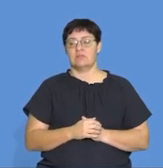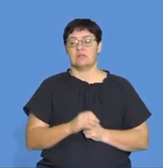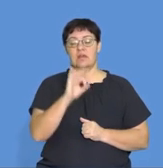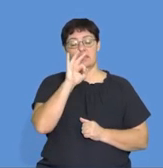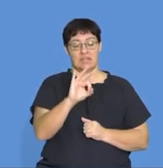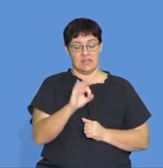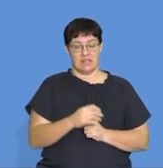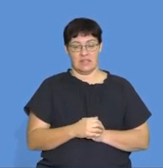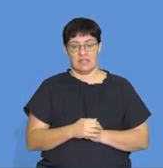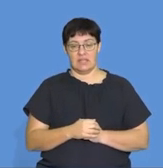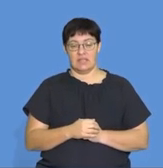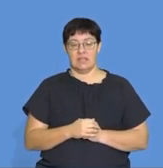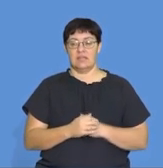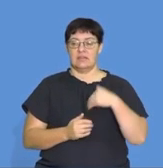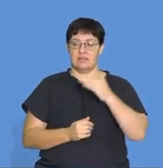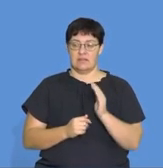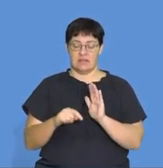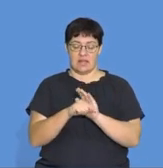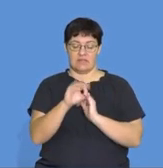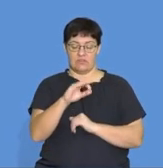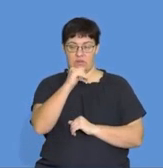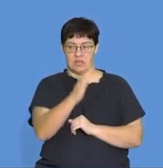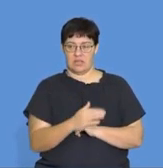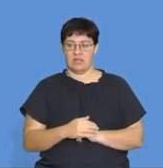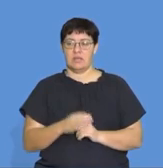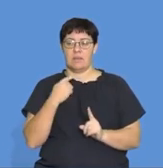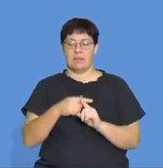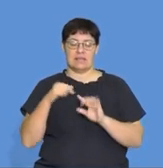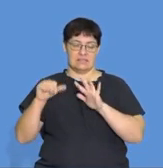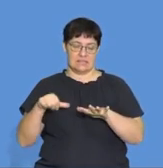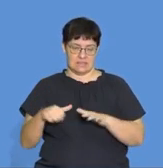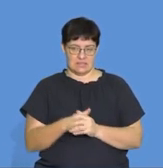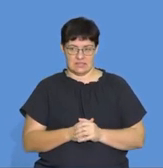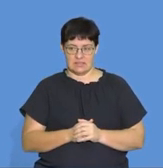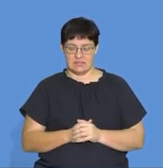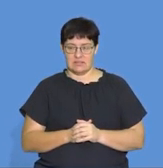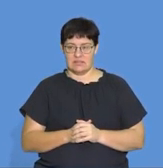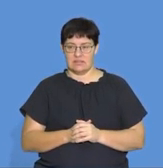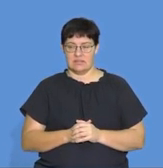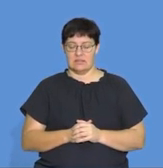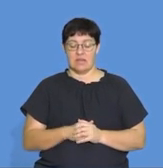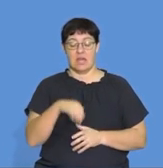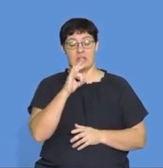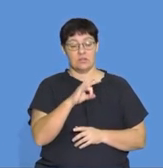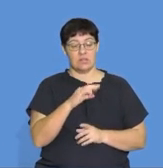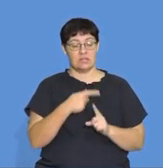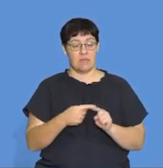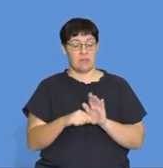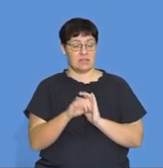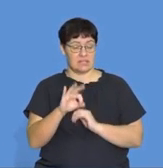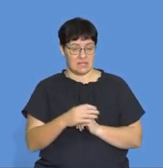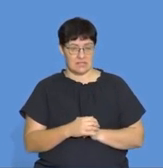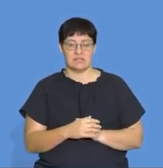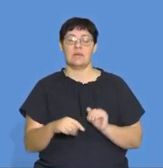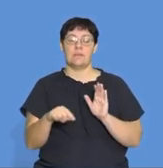into negative 3 plus 16. And then 3 multiplied by minus 3 will be